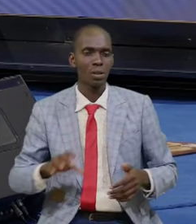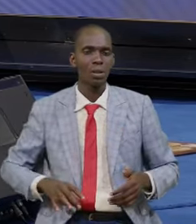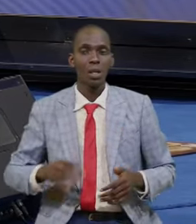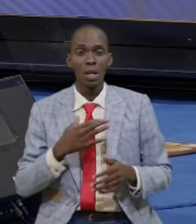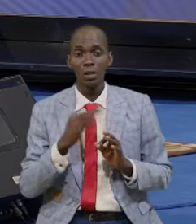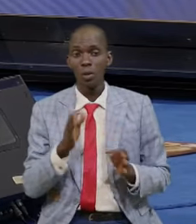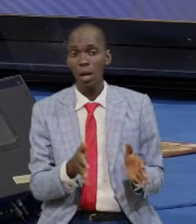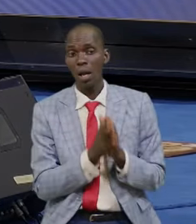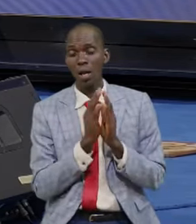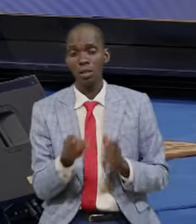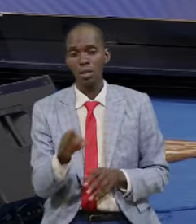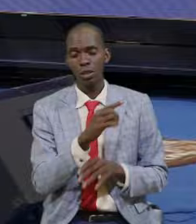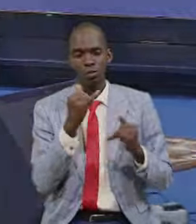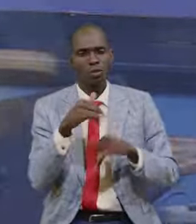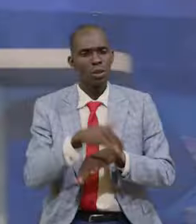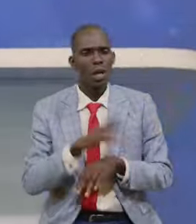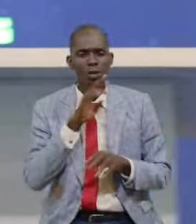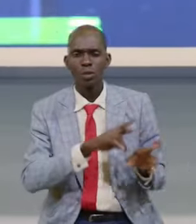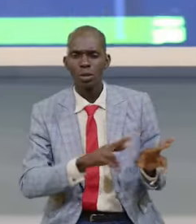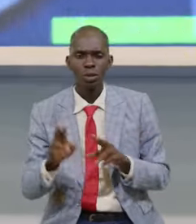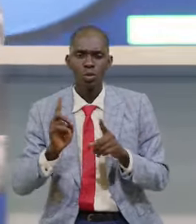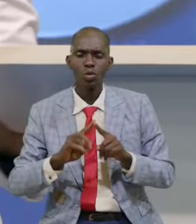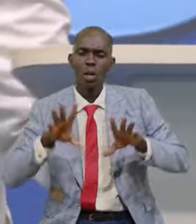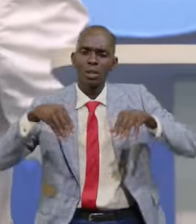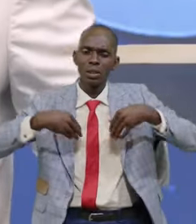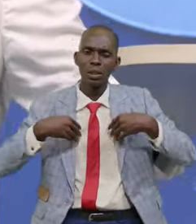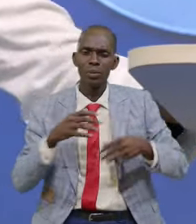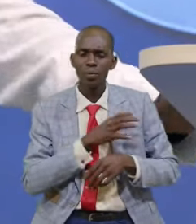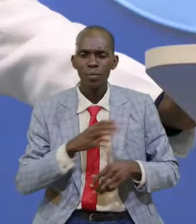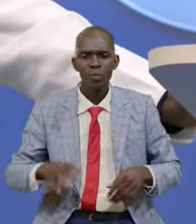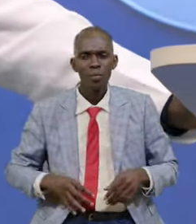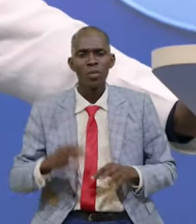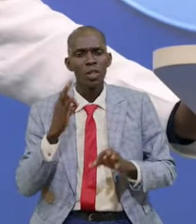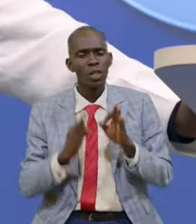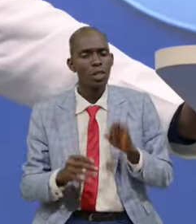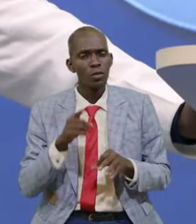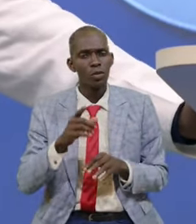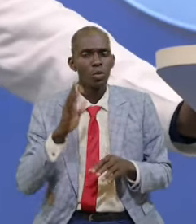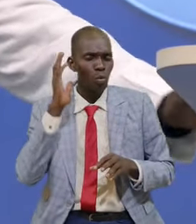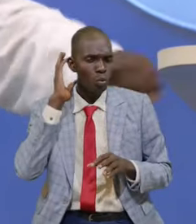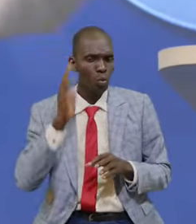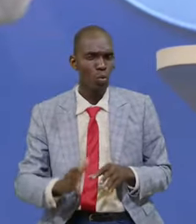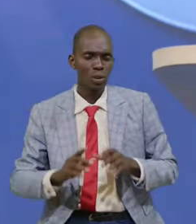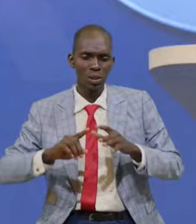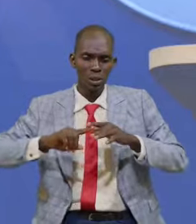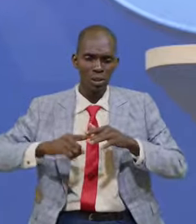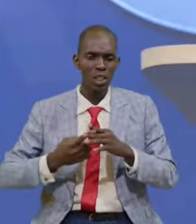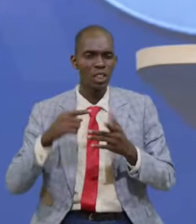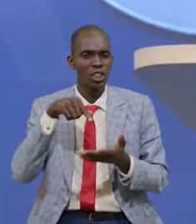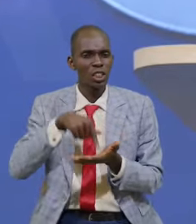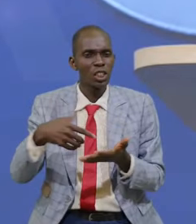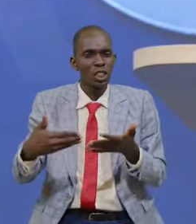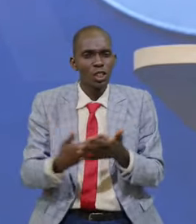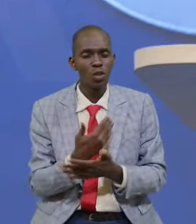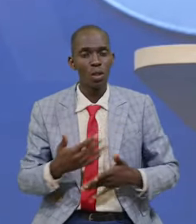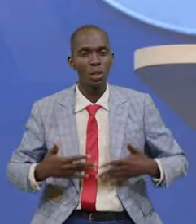tonight, if you're going to give your life to the Lord, and if you're going to begin this new life, raise up your